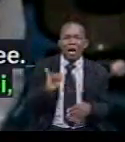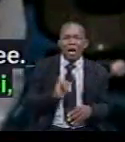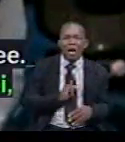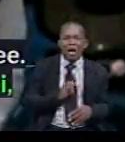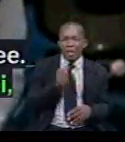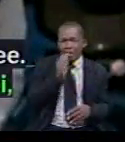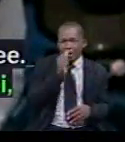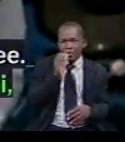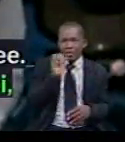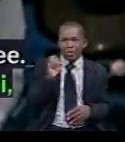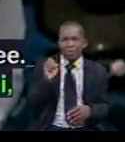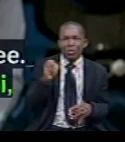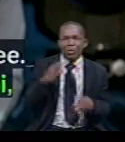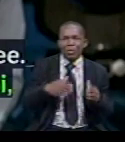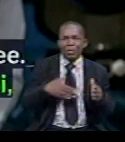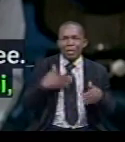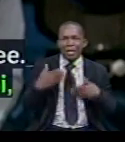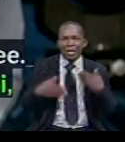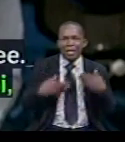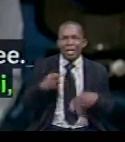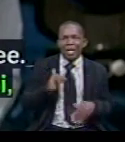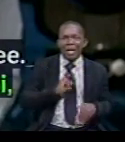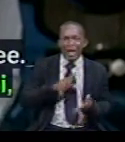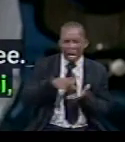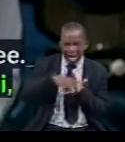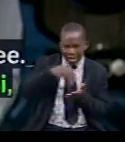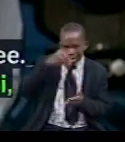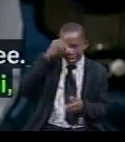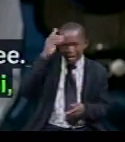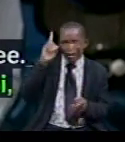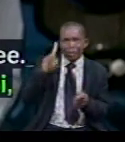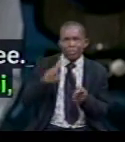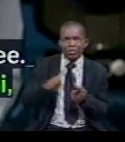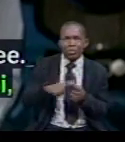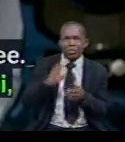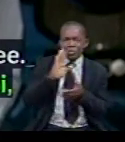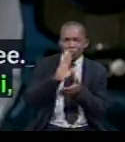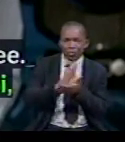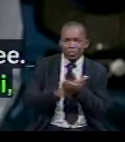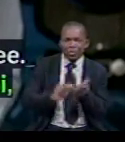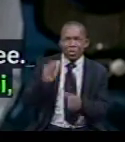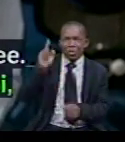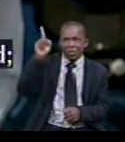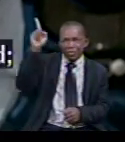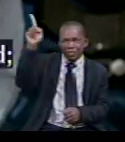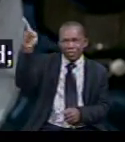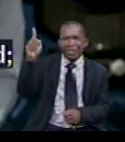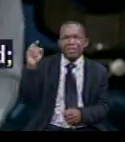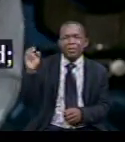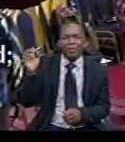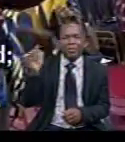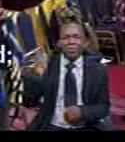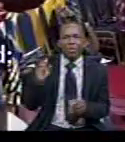more. I'm so glad I learned to trust Thee,